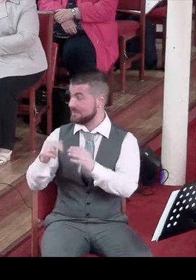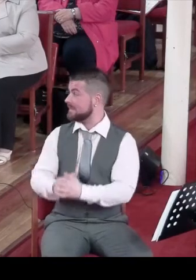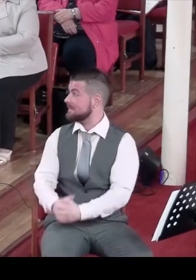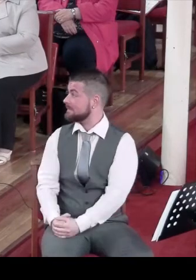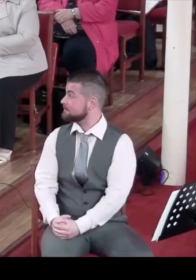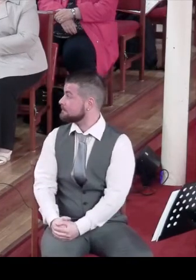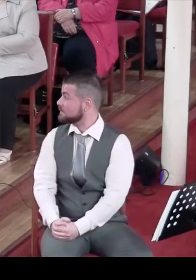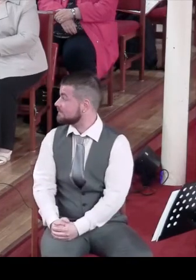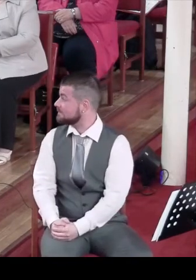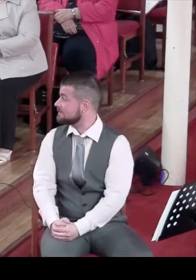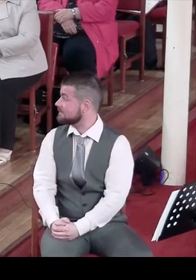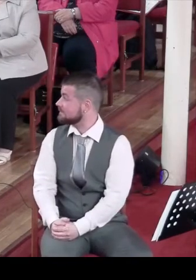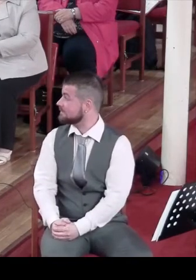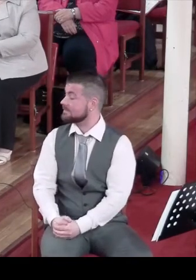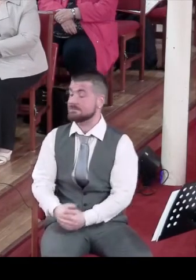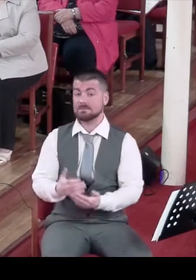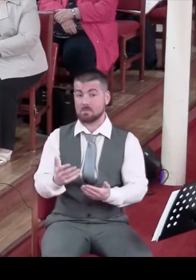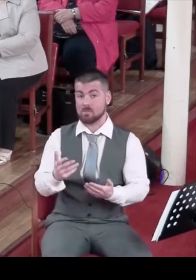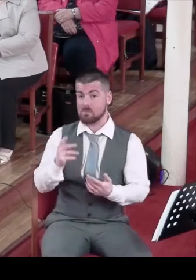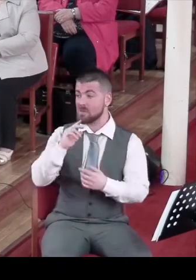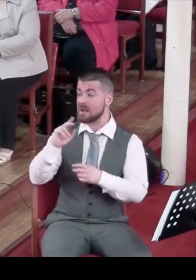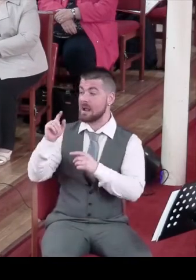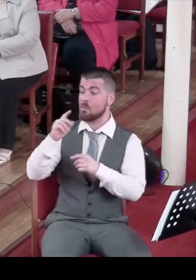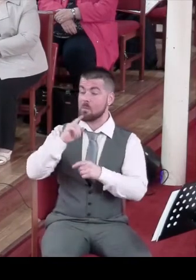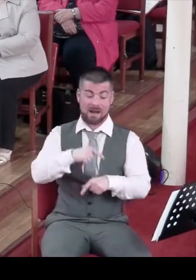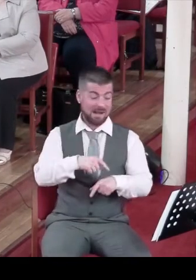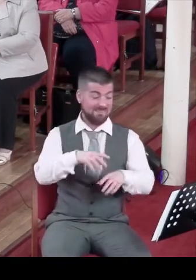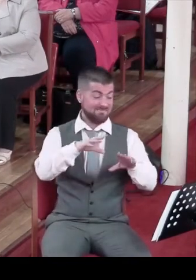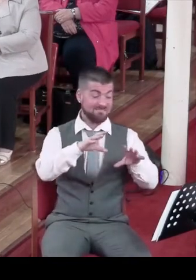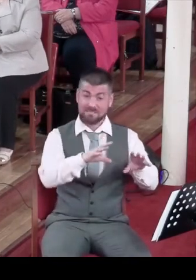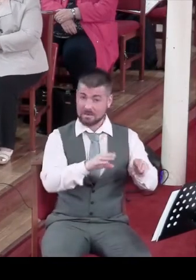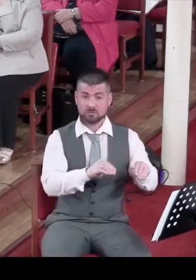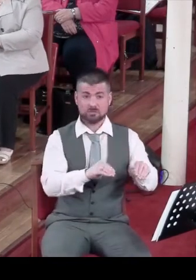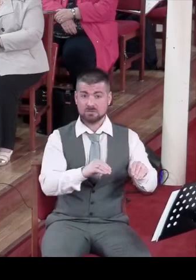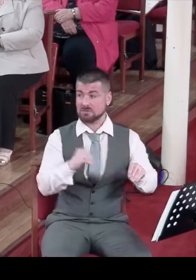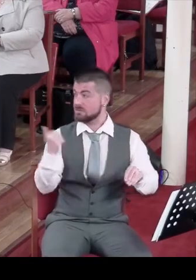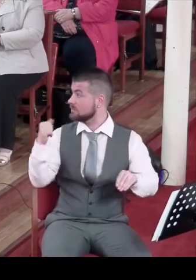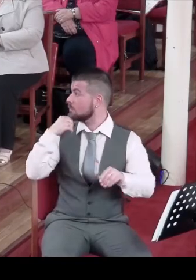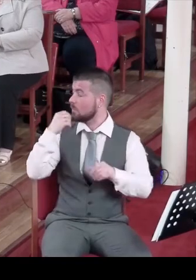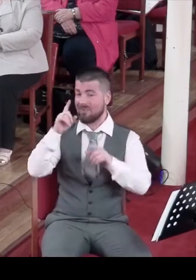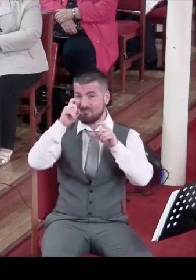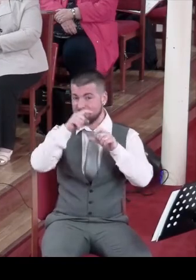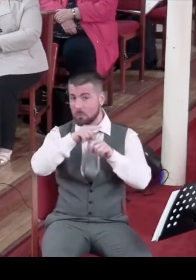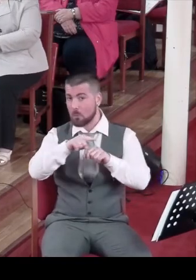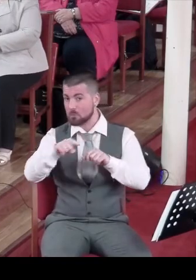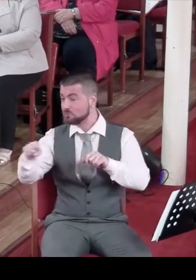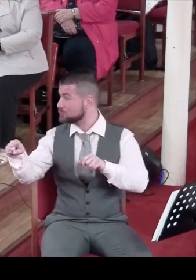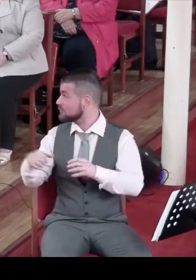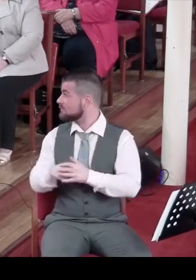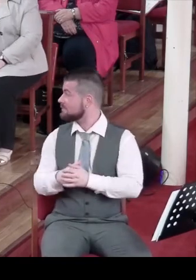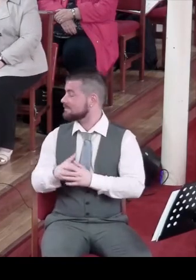dokie. Up you come, and we'll get a photo later on, I promise. The Stick Brigade.